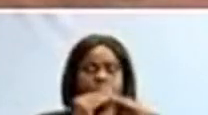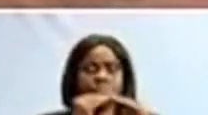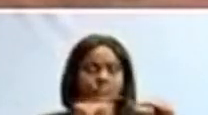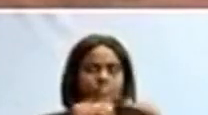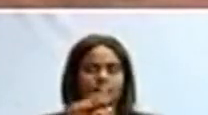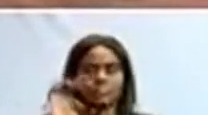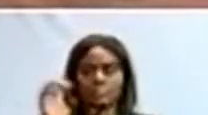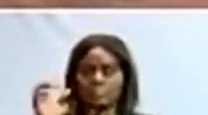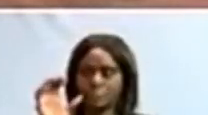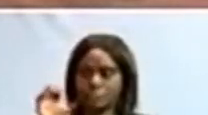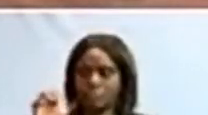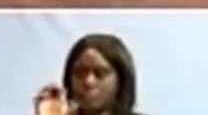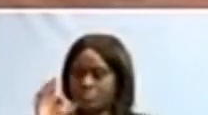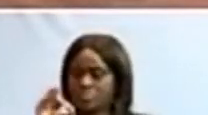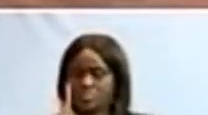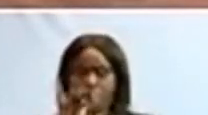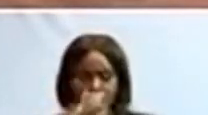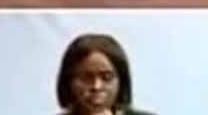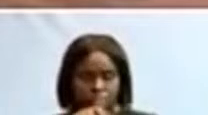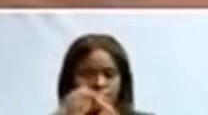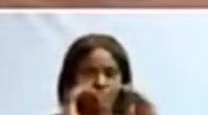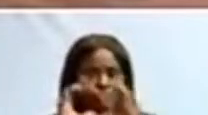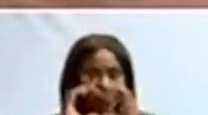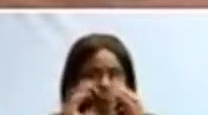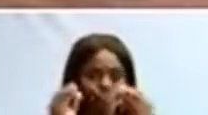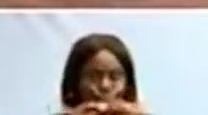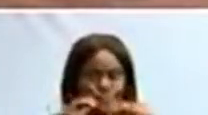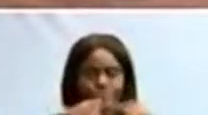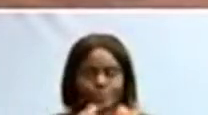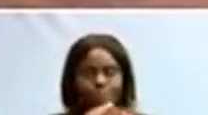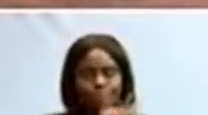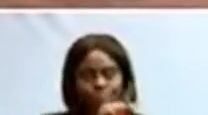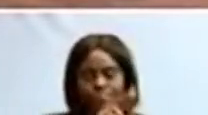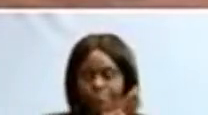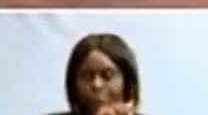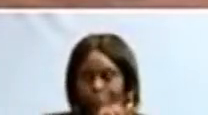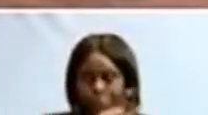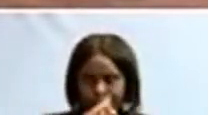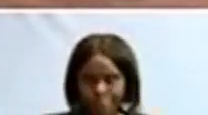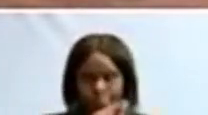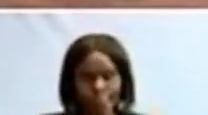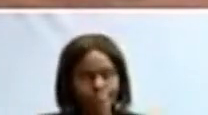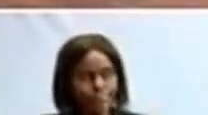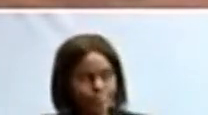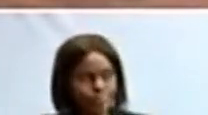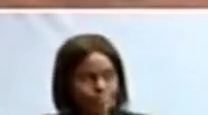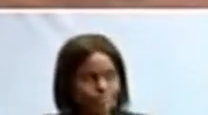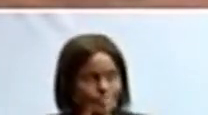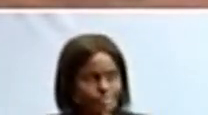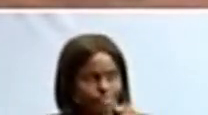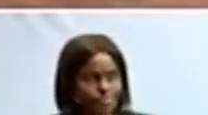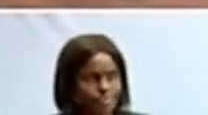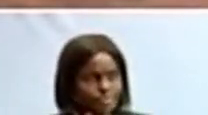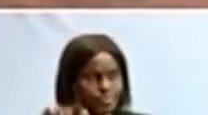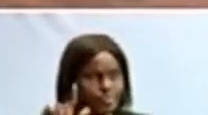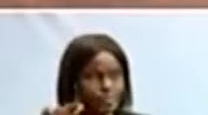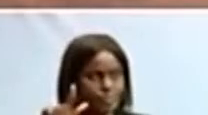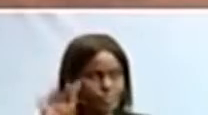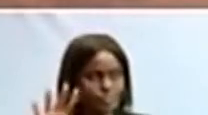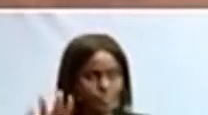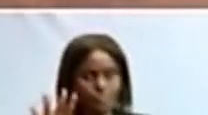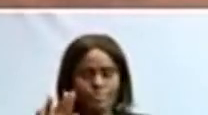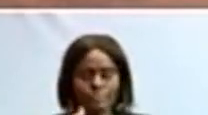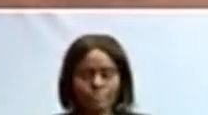equalization grant, correspondence with the ZRA and NAPSA, and the 2024